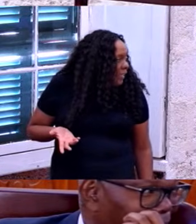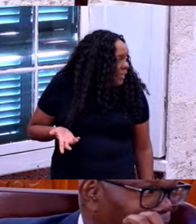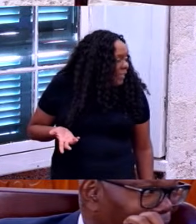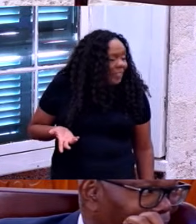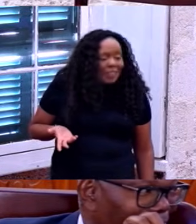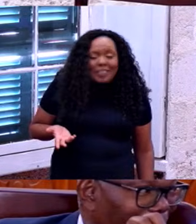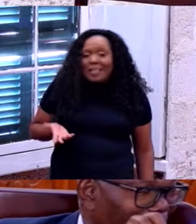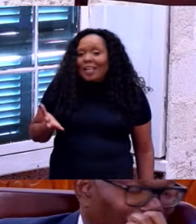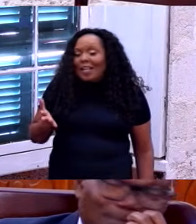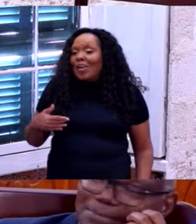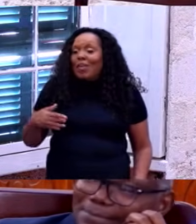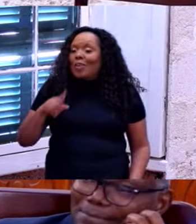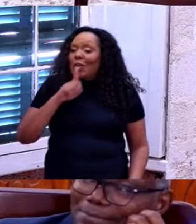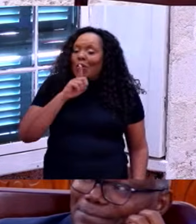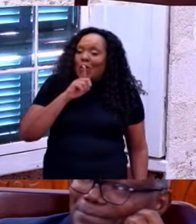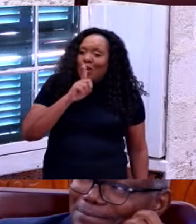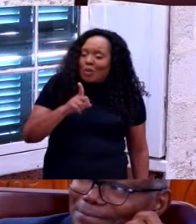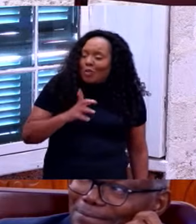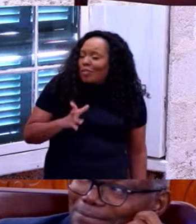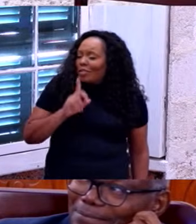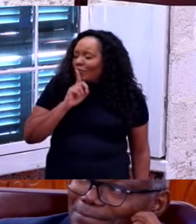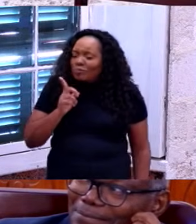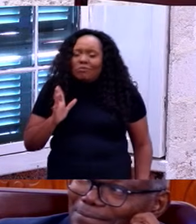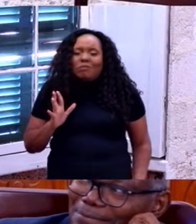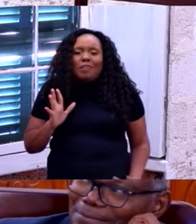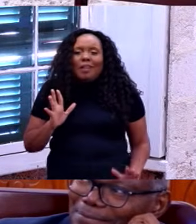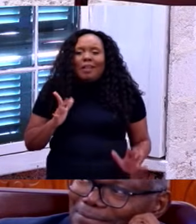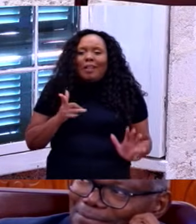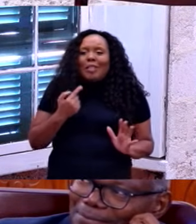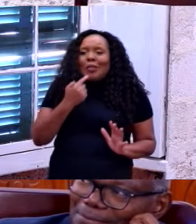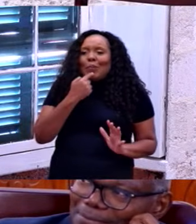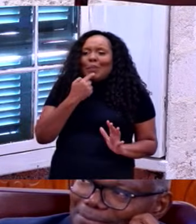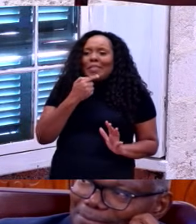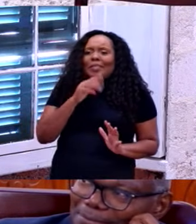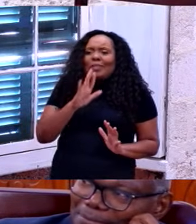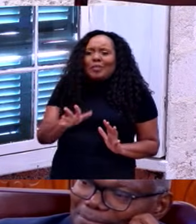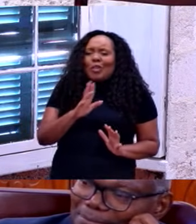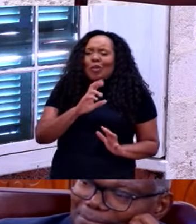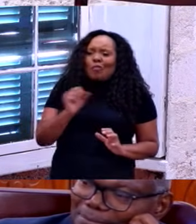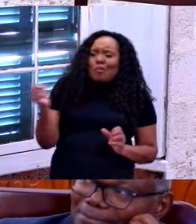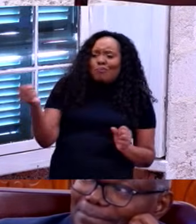with it, with the smile. So it is good to see you.